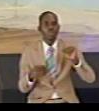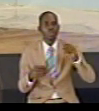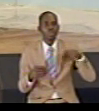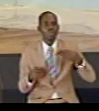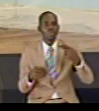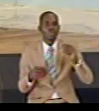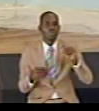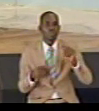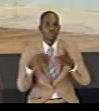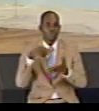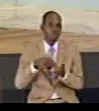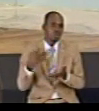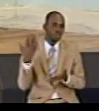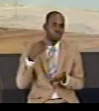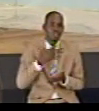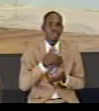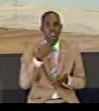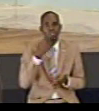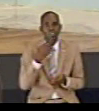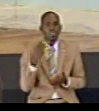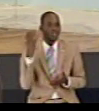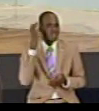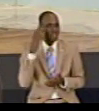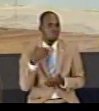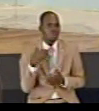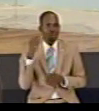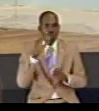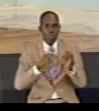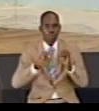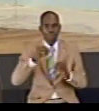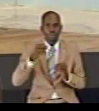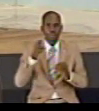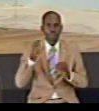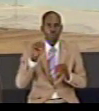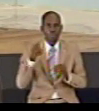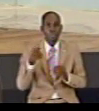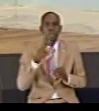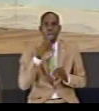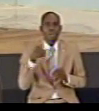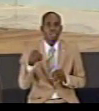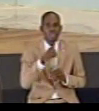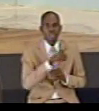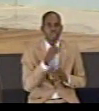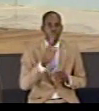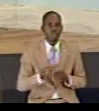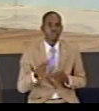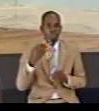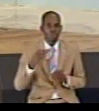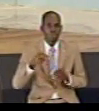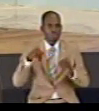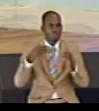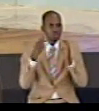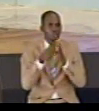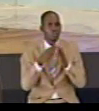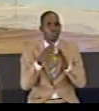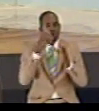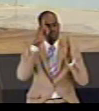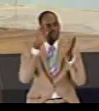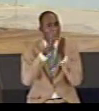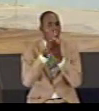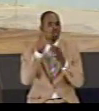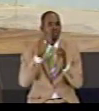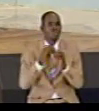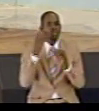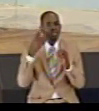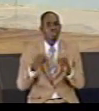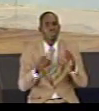Judah, and ye inhabitants of Jerusalem, believe in the Lord your God. This is the person who